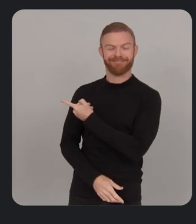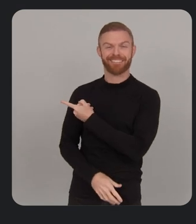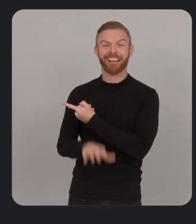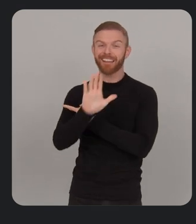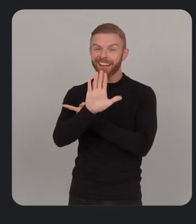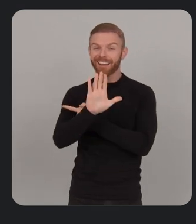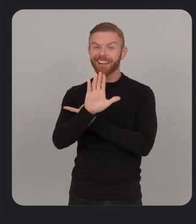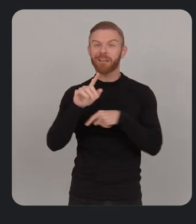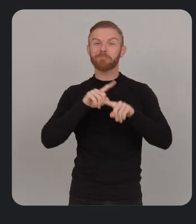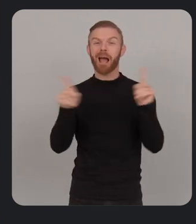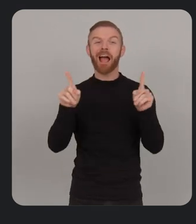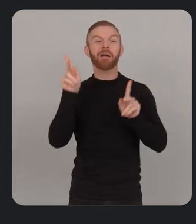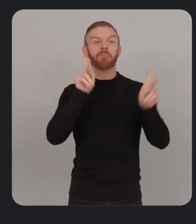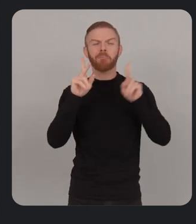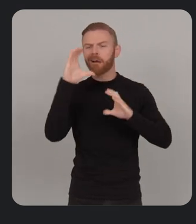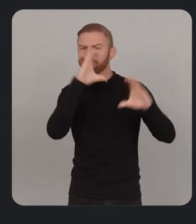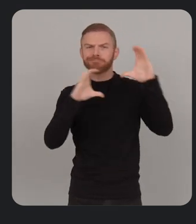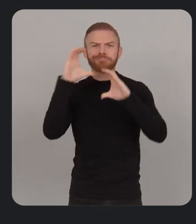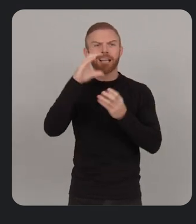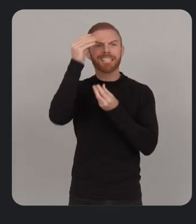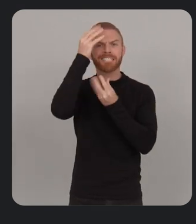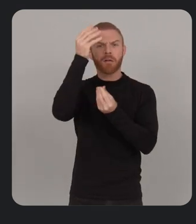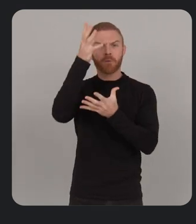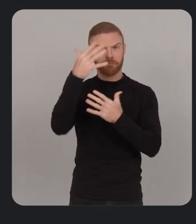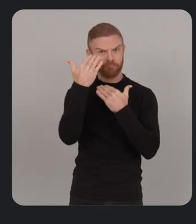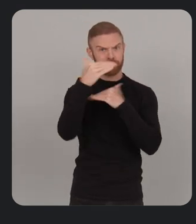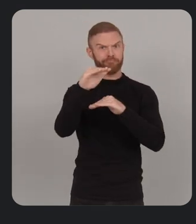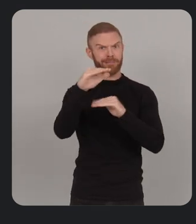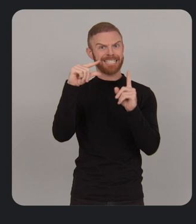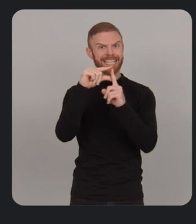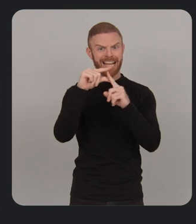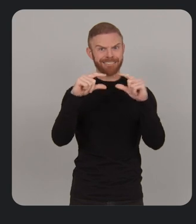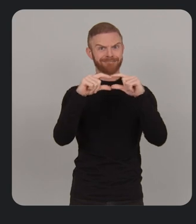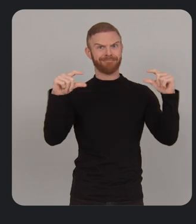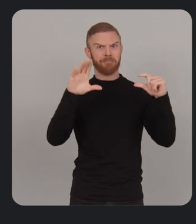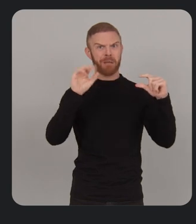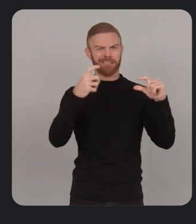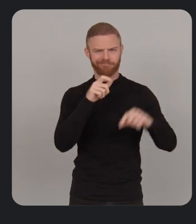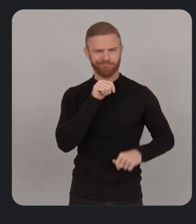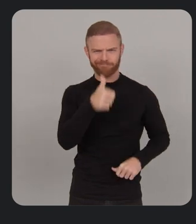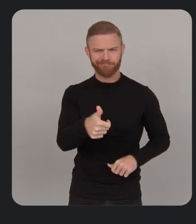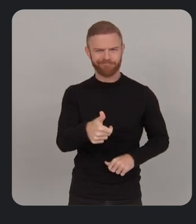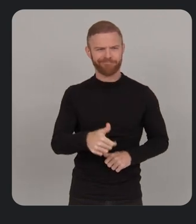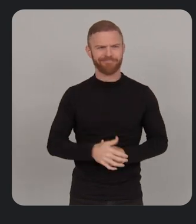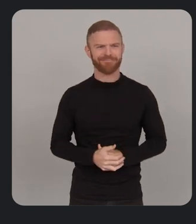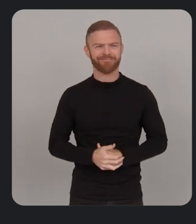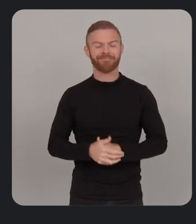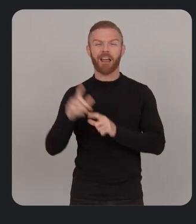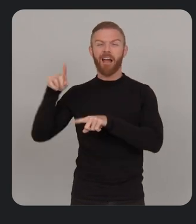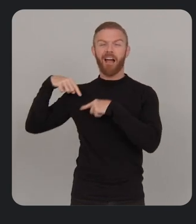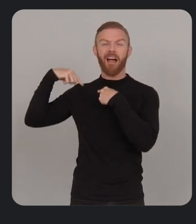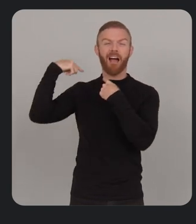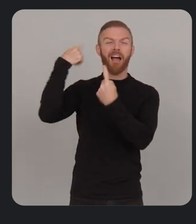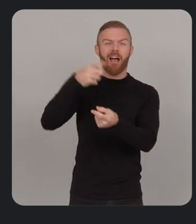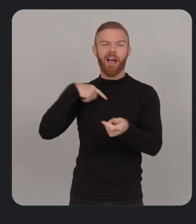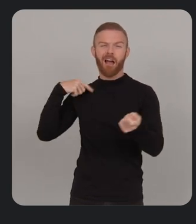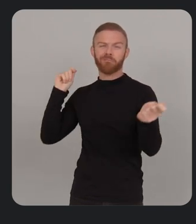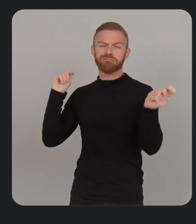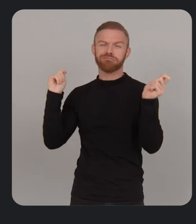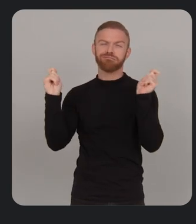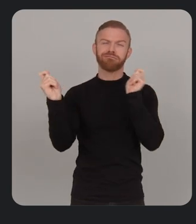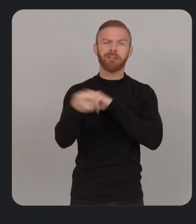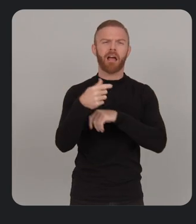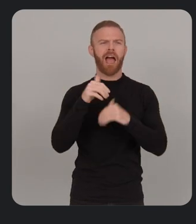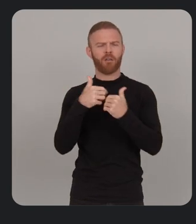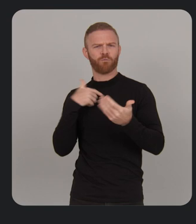But the way people seek information isn't confined to a text box. Over time, we've evolved how we bring our